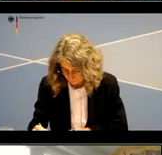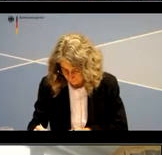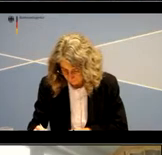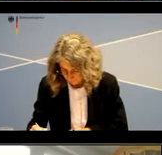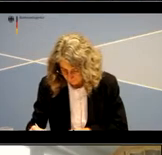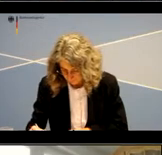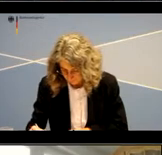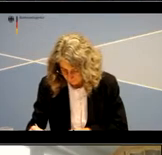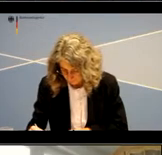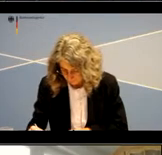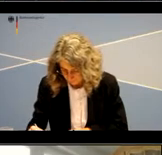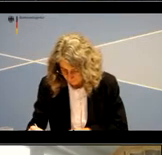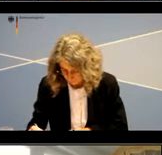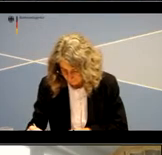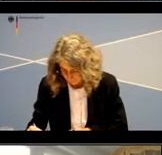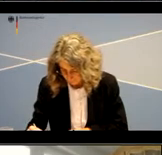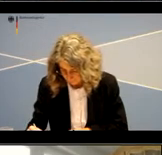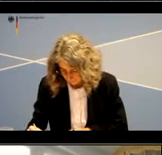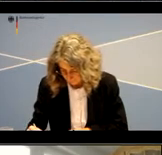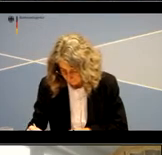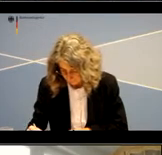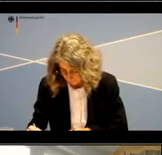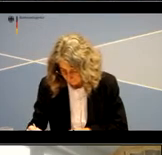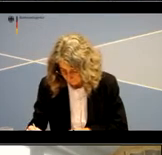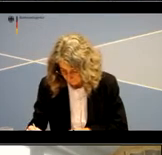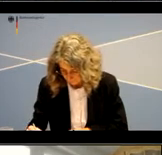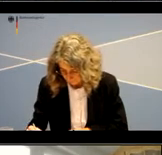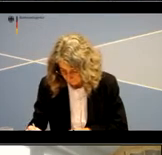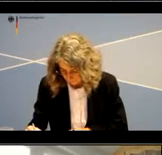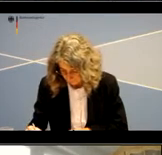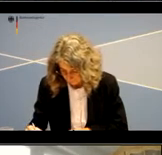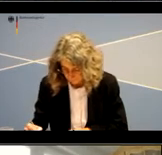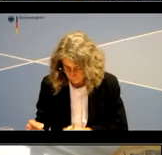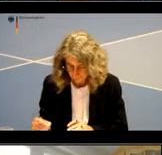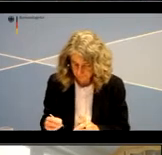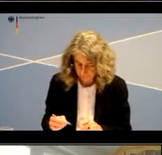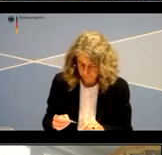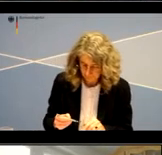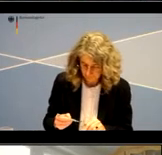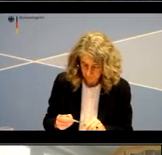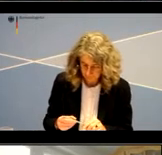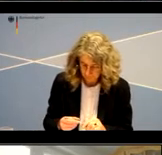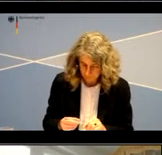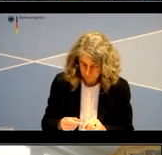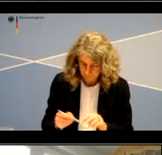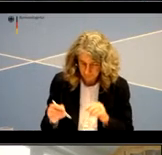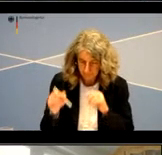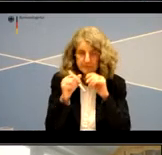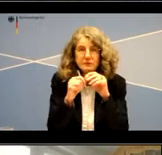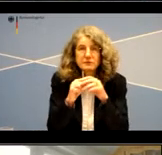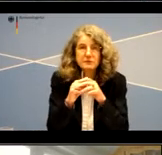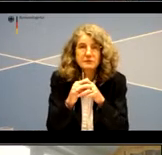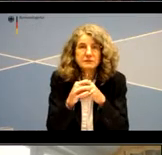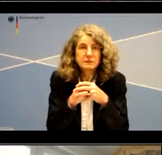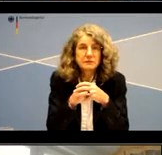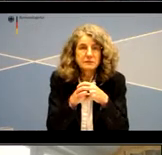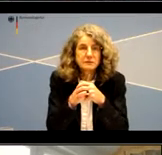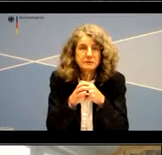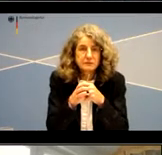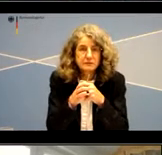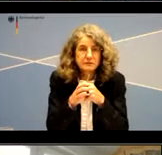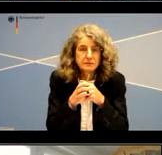what would they spend their money on? What would they like to do? So most of us would like to renovate the households and to